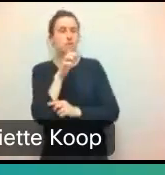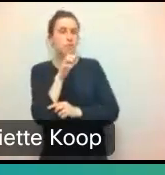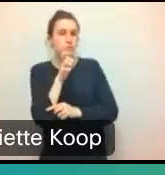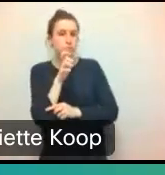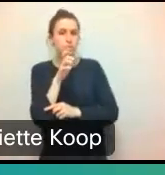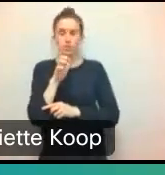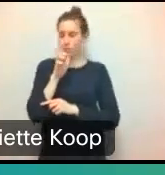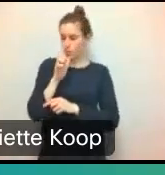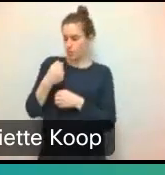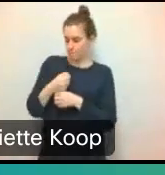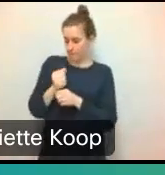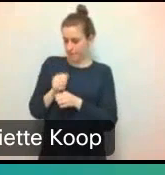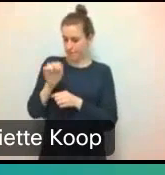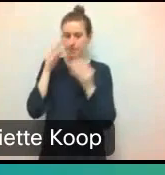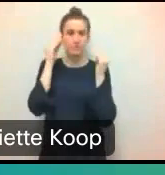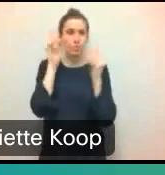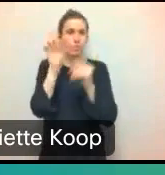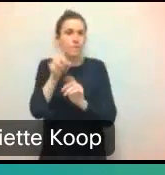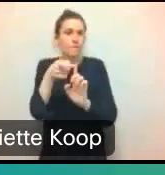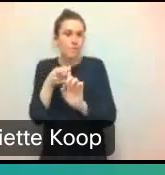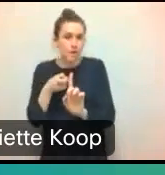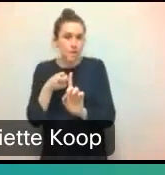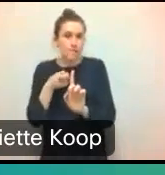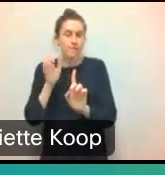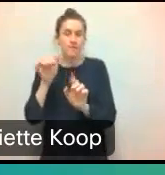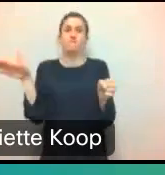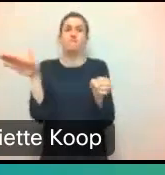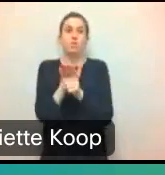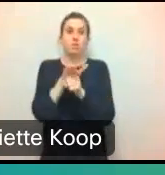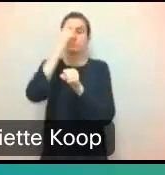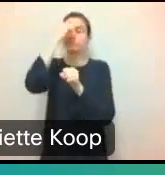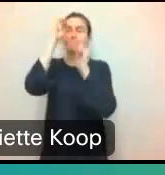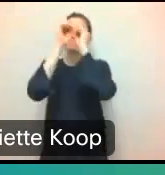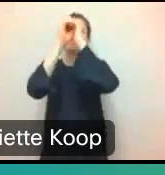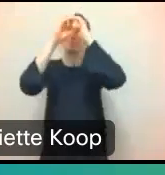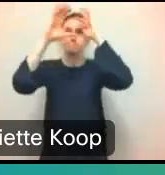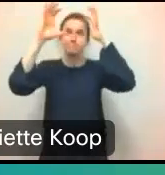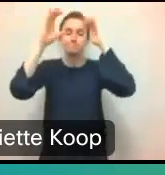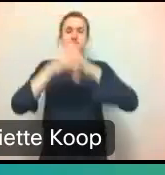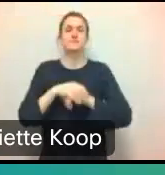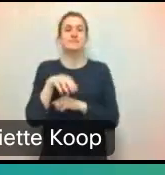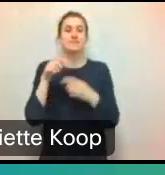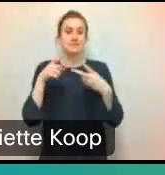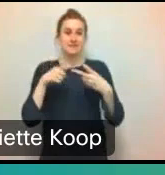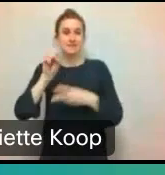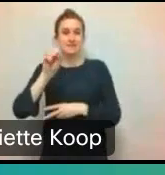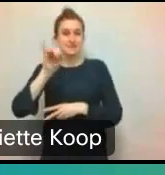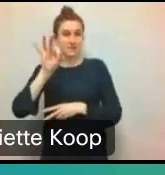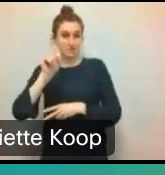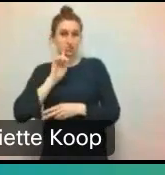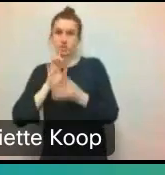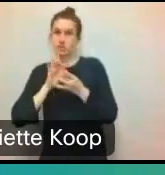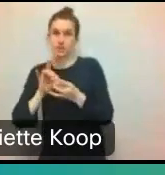it? And getting that complete picture. SIFT talks a lot about context and tracing